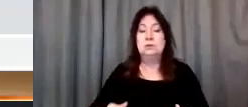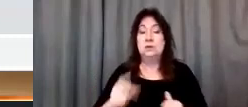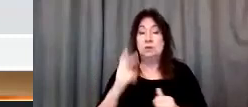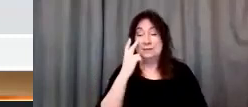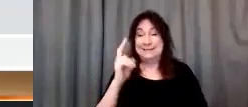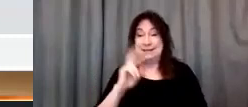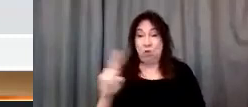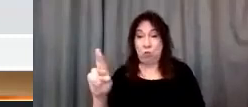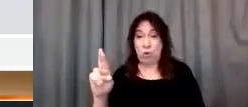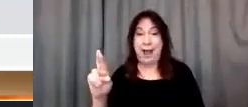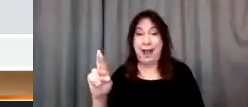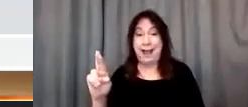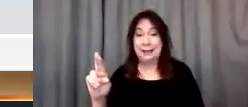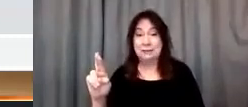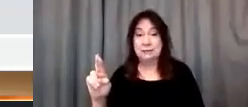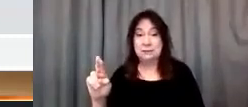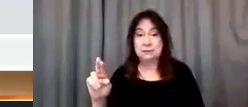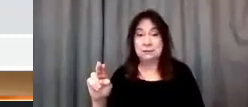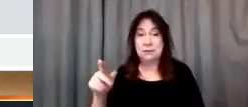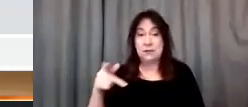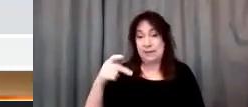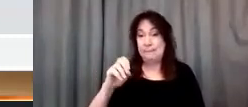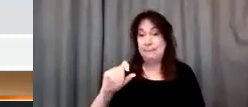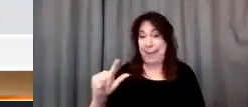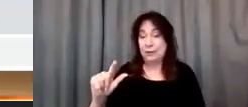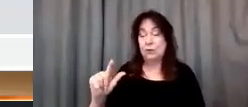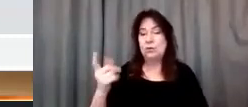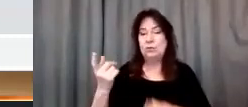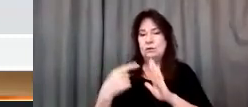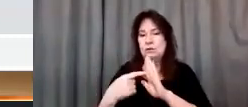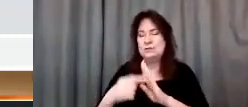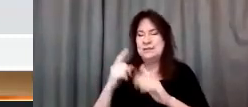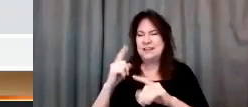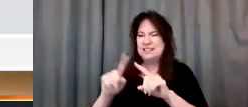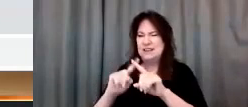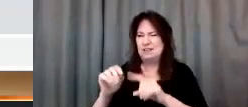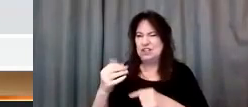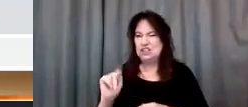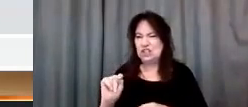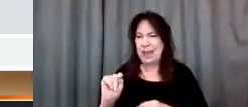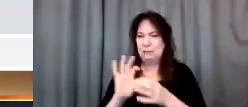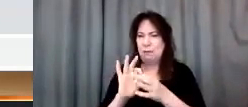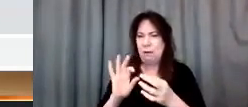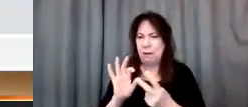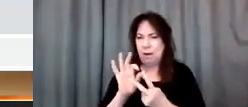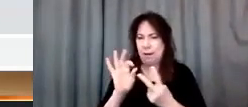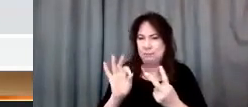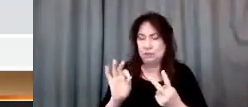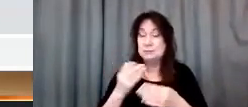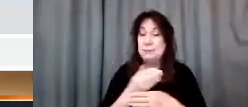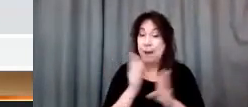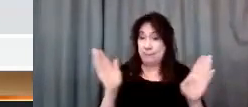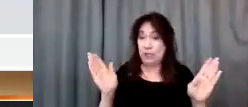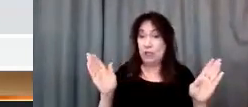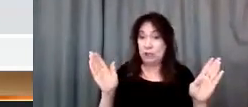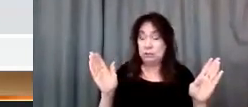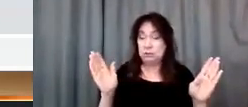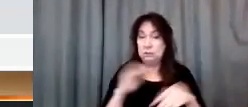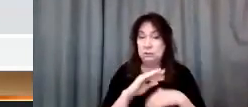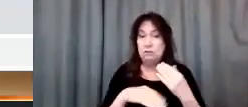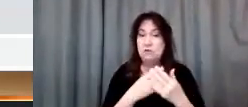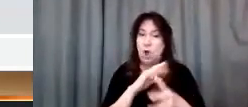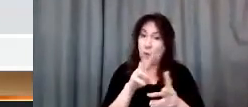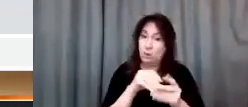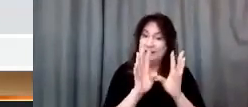hand side, the panel appears and there's a few different chat options. There's a public chat for everybody in the